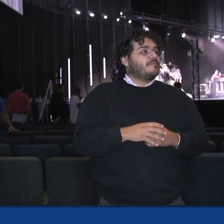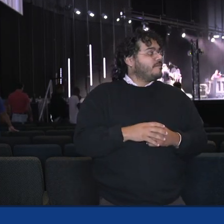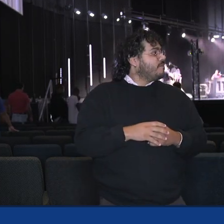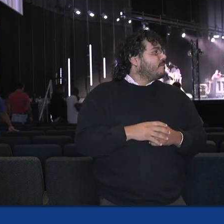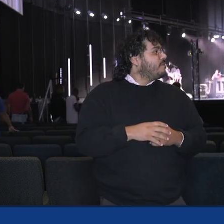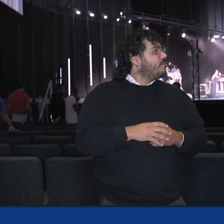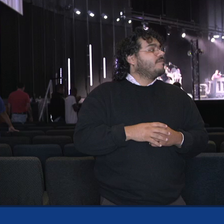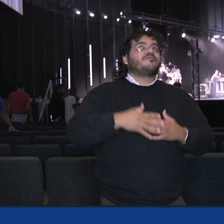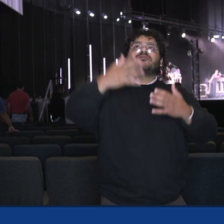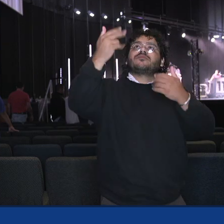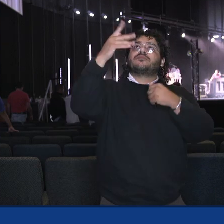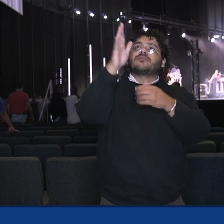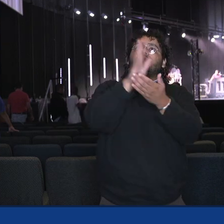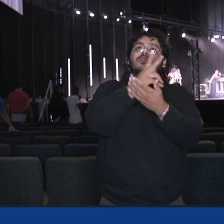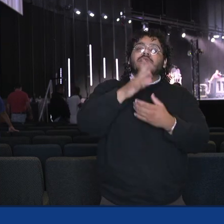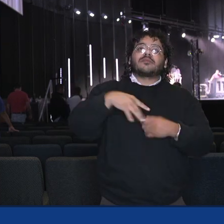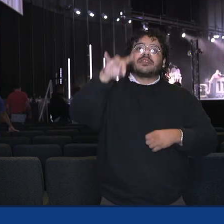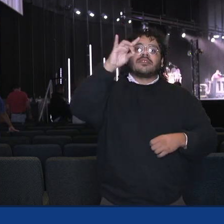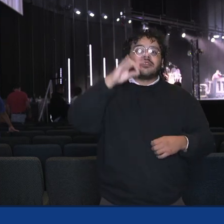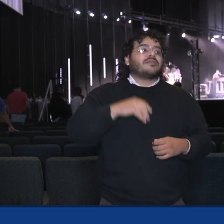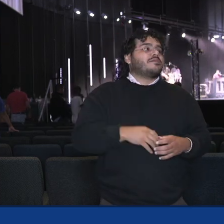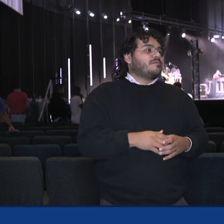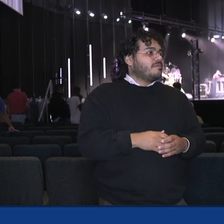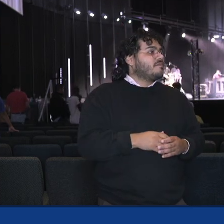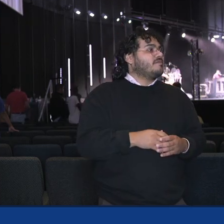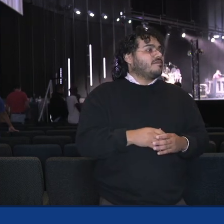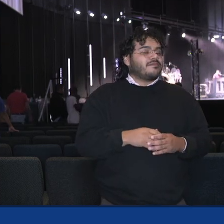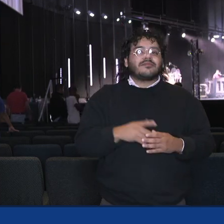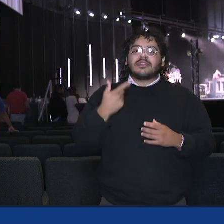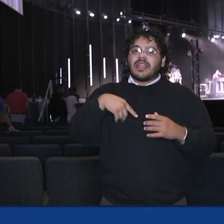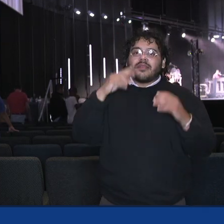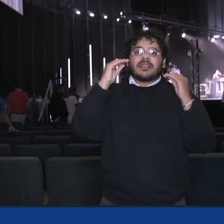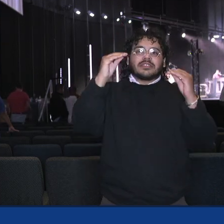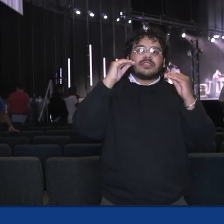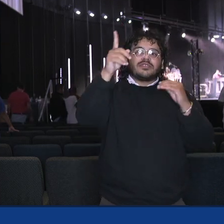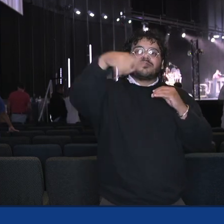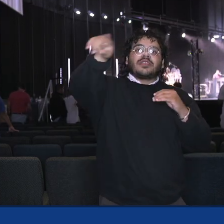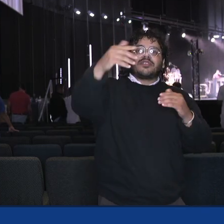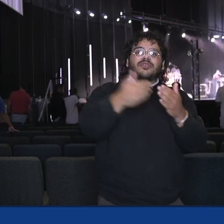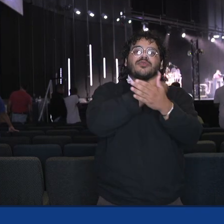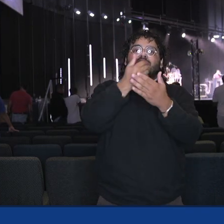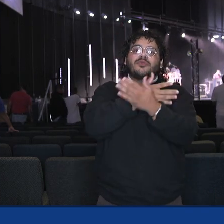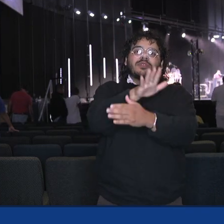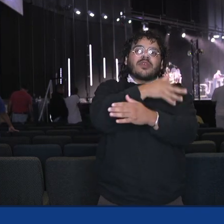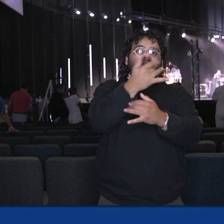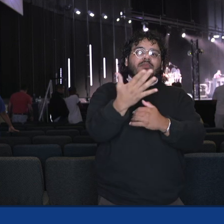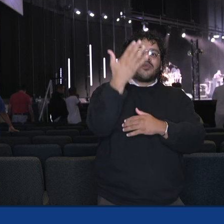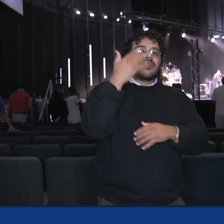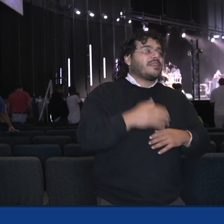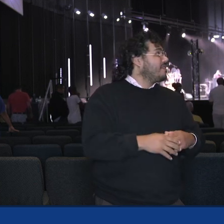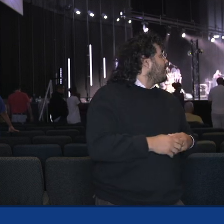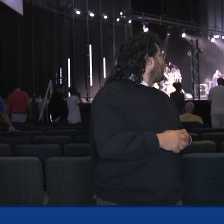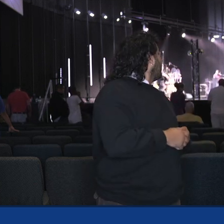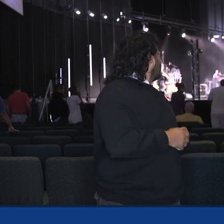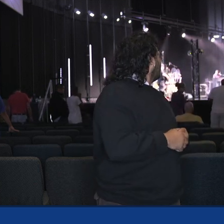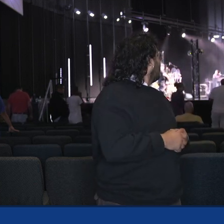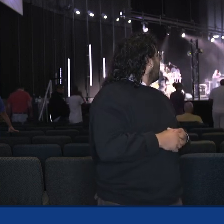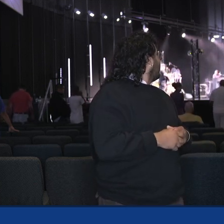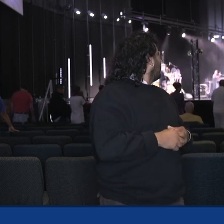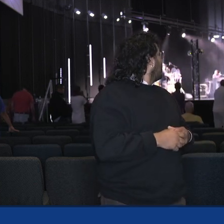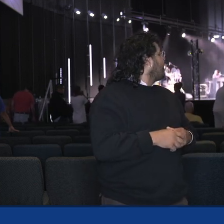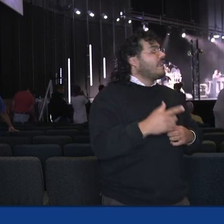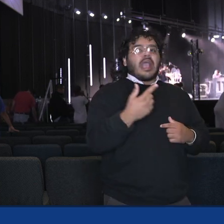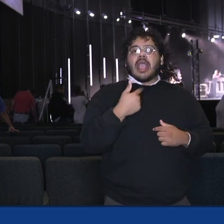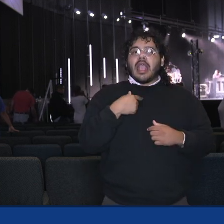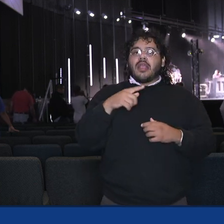Come, Holy Spirit. We're going to teach y'all a new song this morning, okay? Called Because of Your Love. I'm going to sing verse